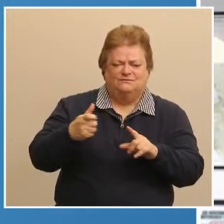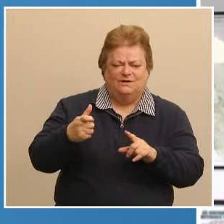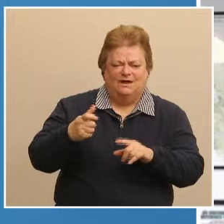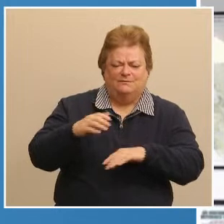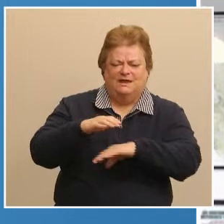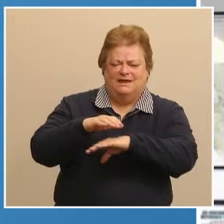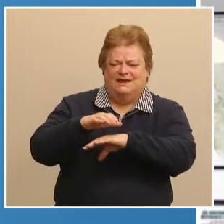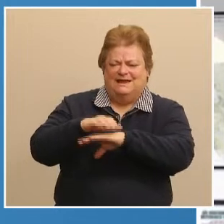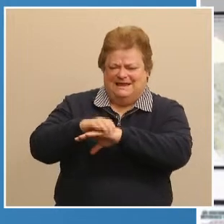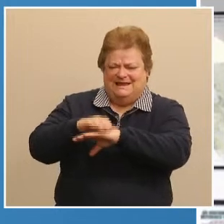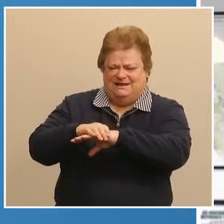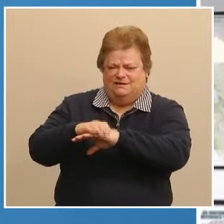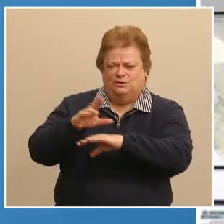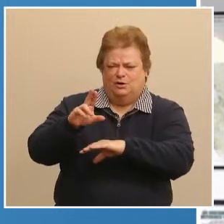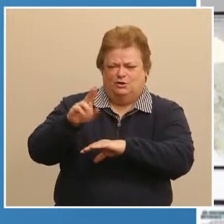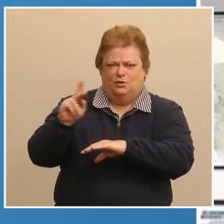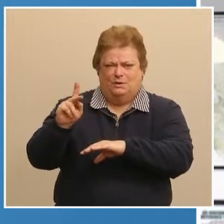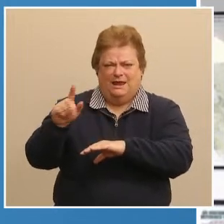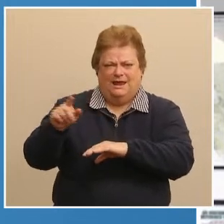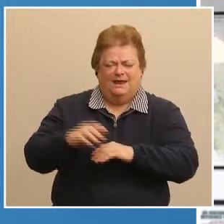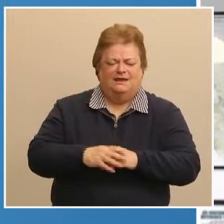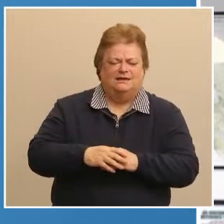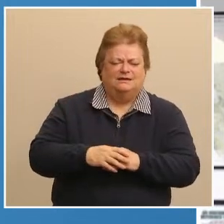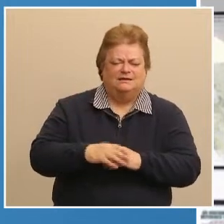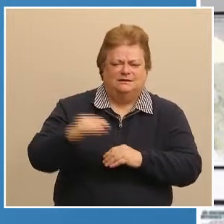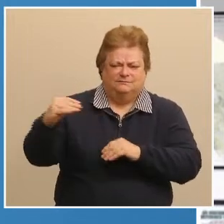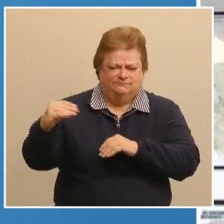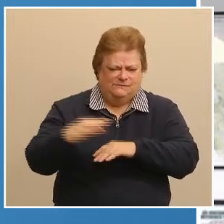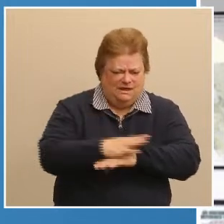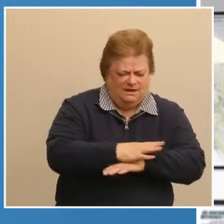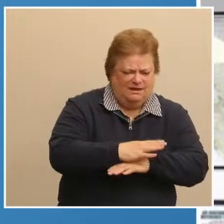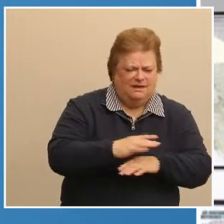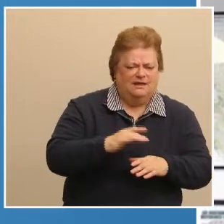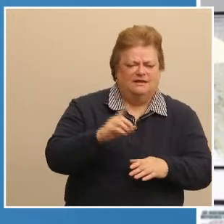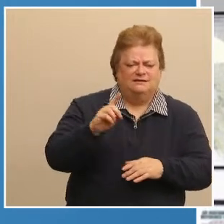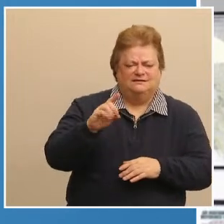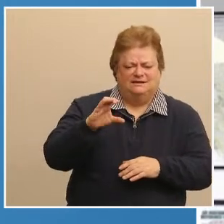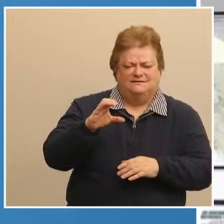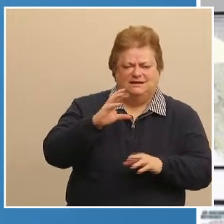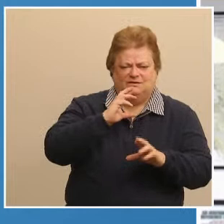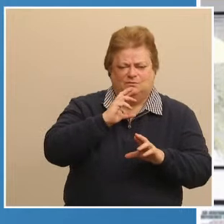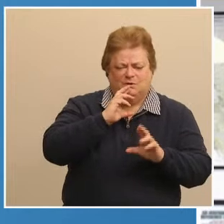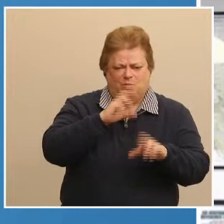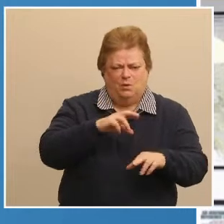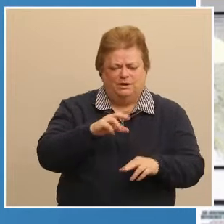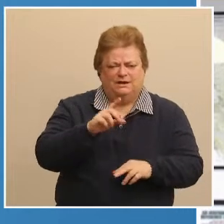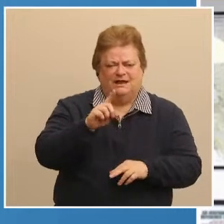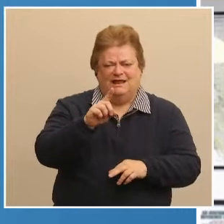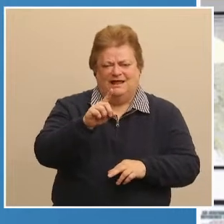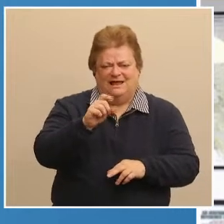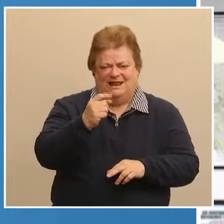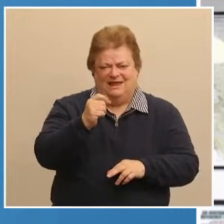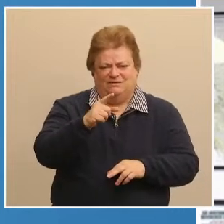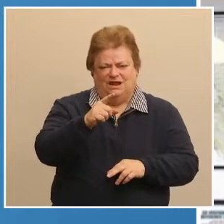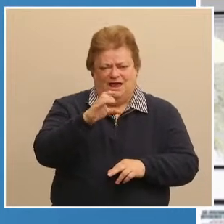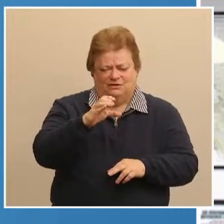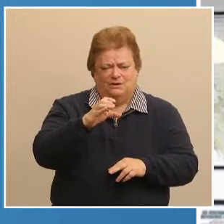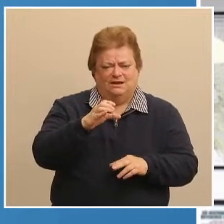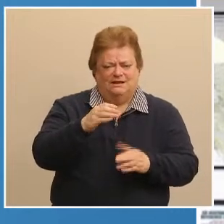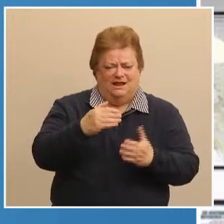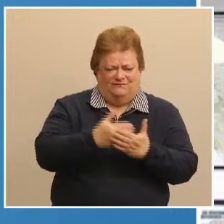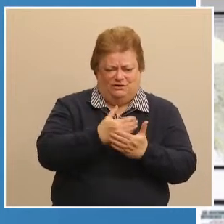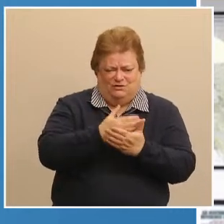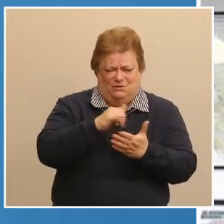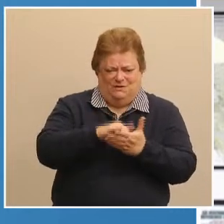the UK. And so far, the CDC reports over 1,100 cases of that new variant virus have